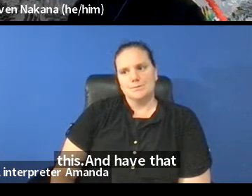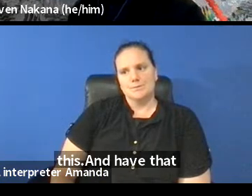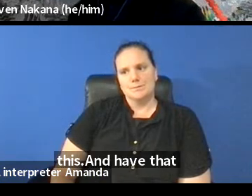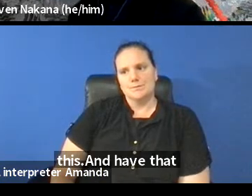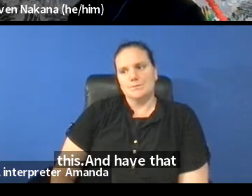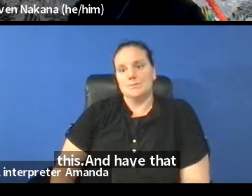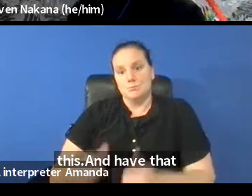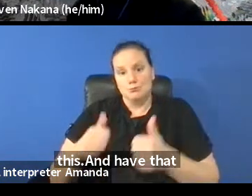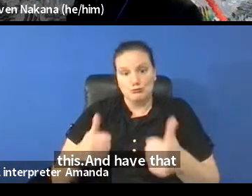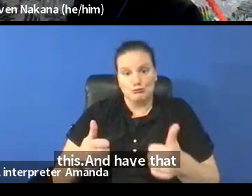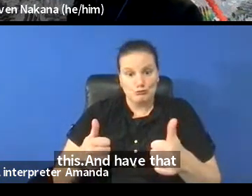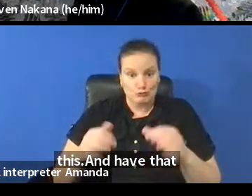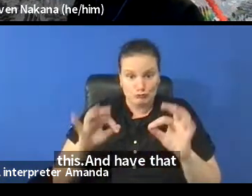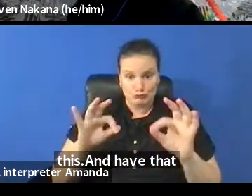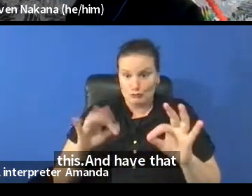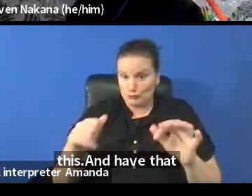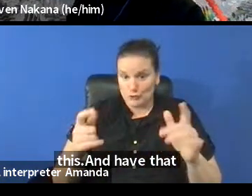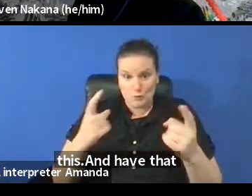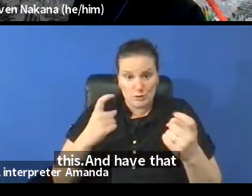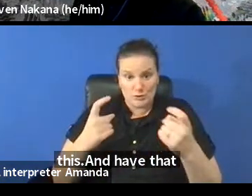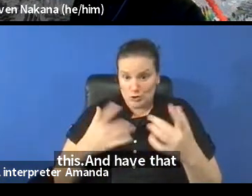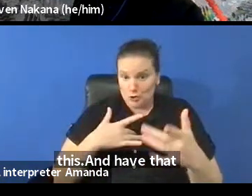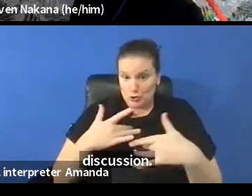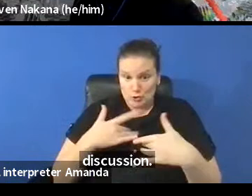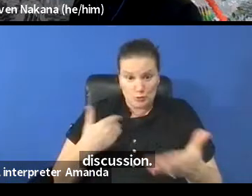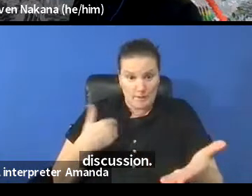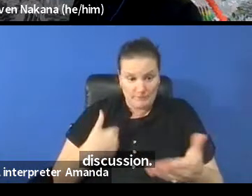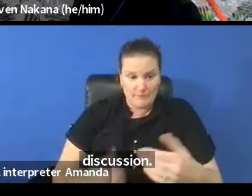Any questions or concerns